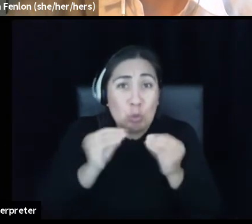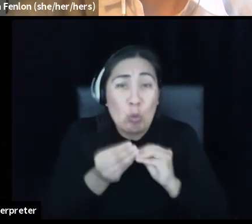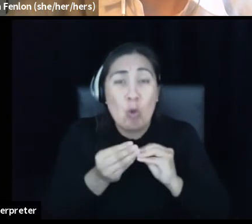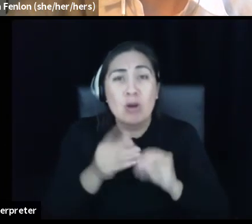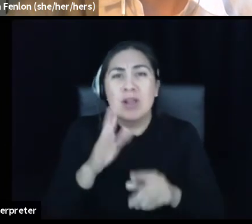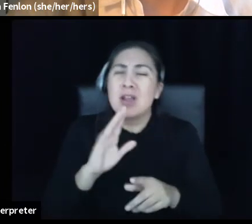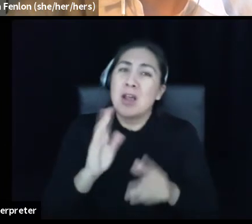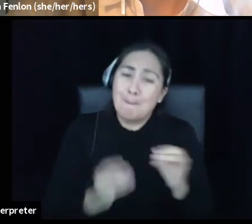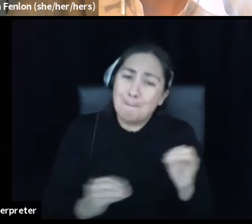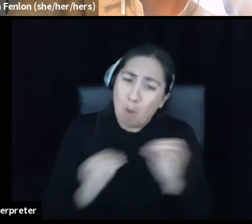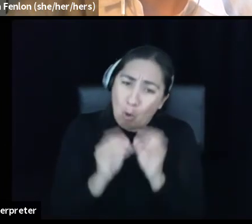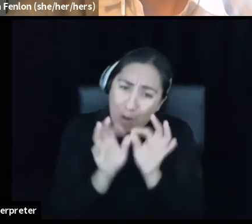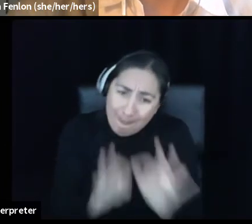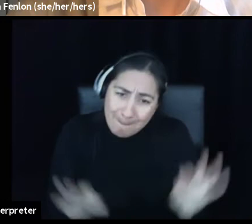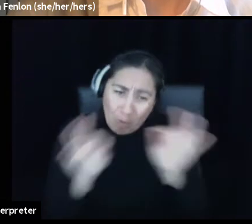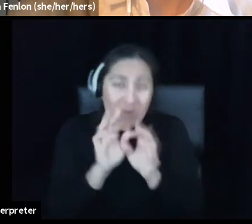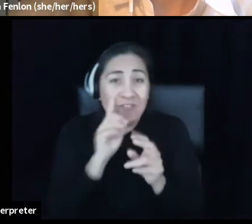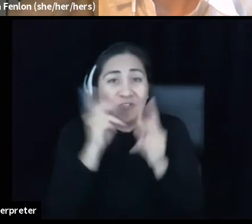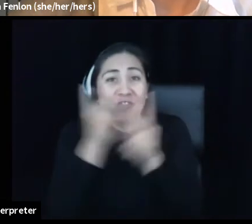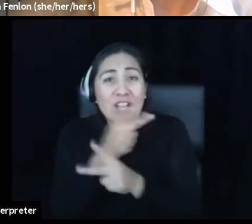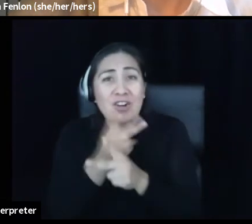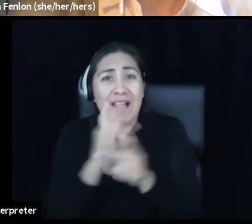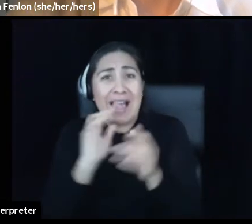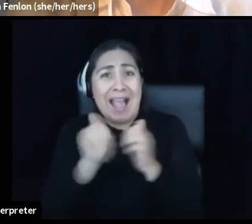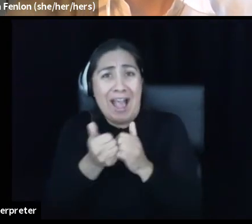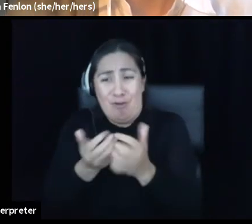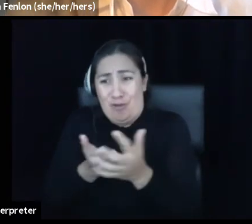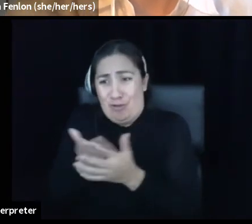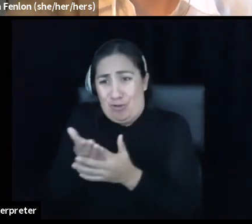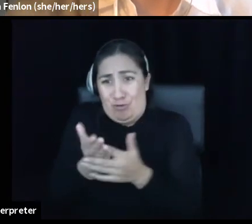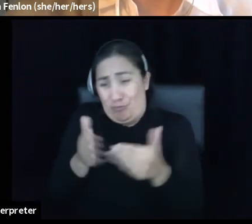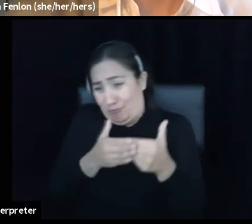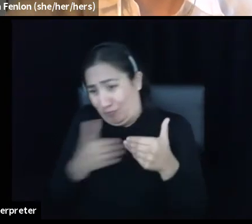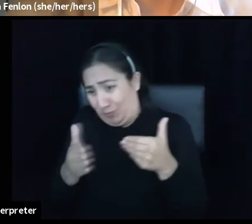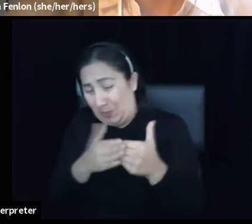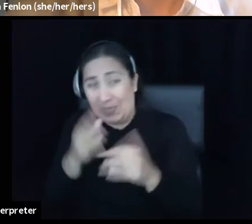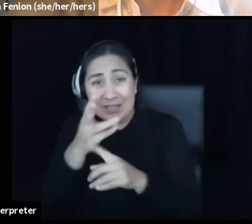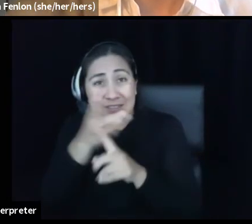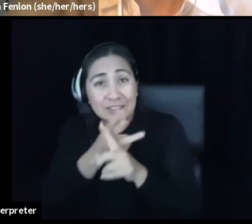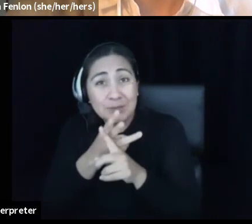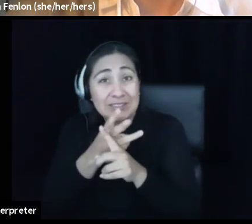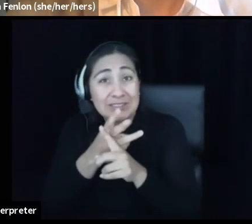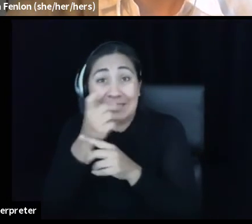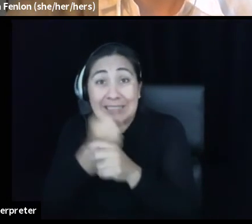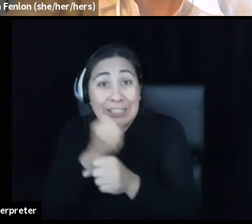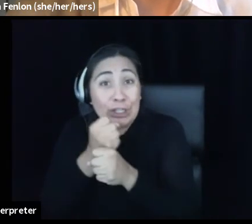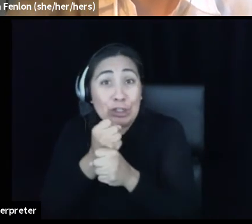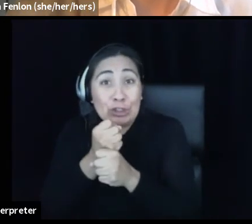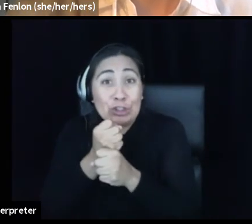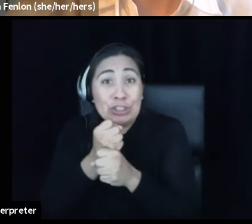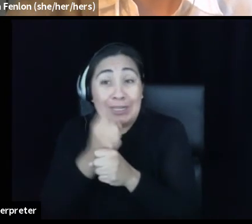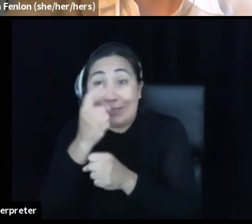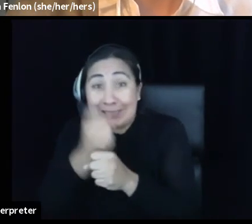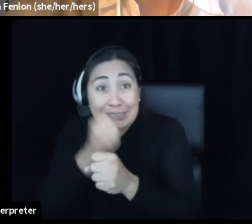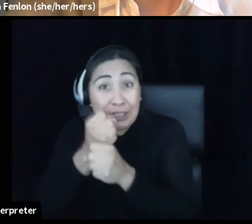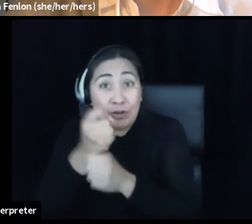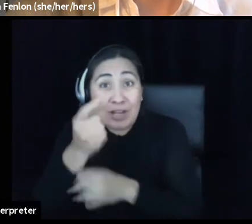through the next 6 months, year, year and a half. And another thing I want to